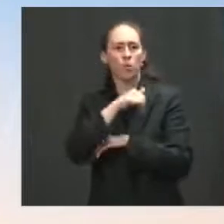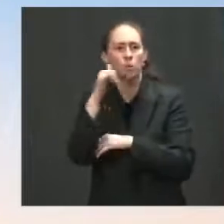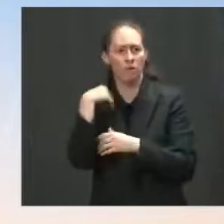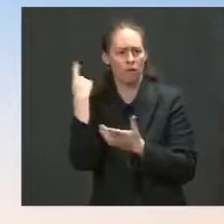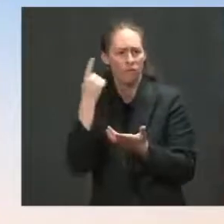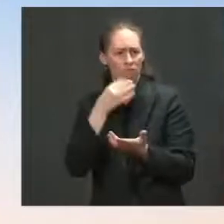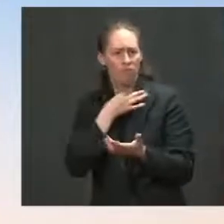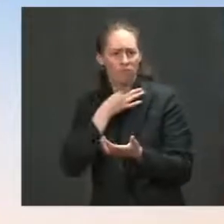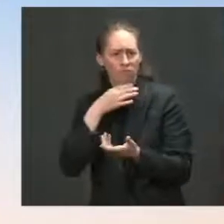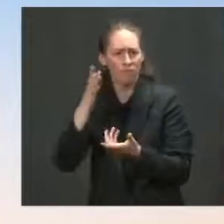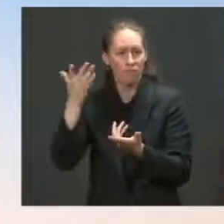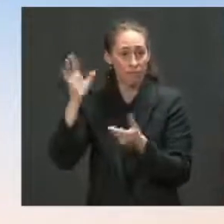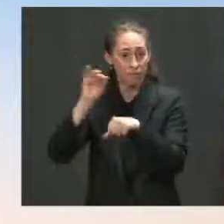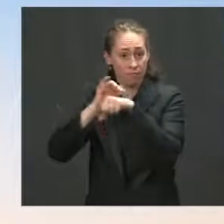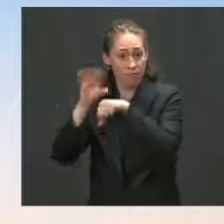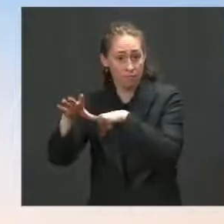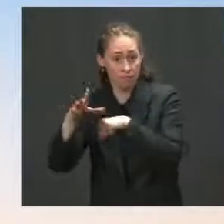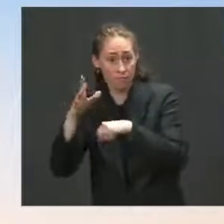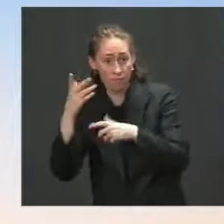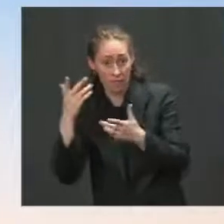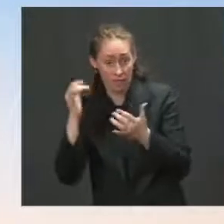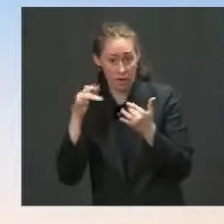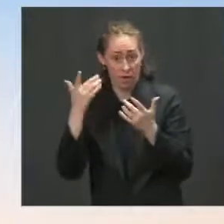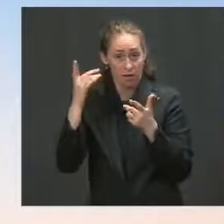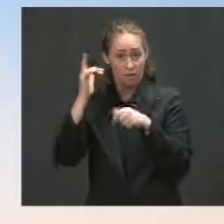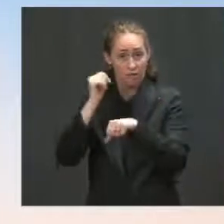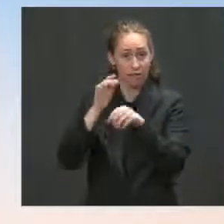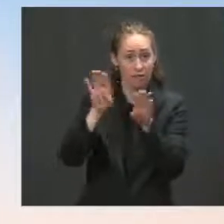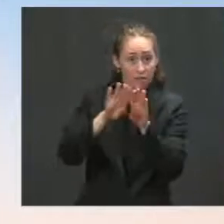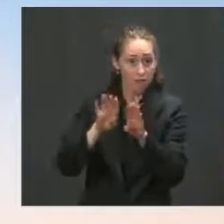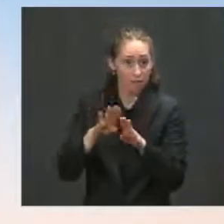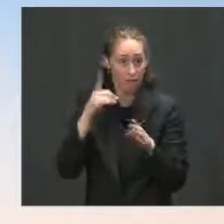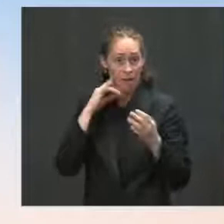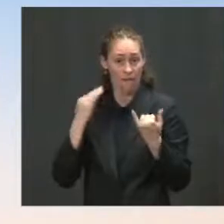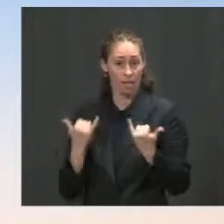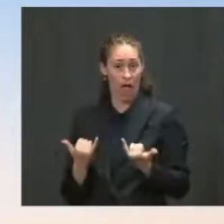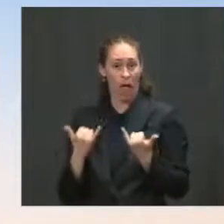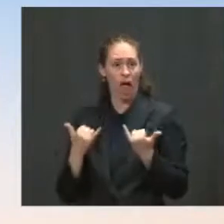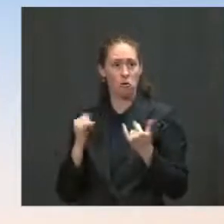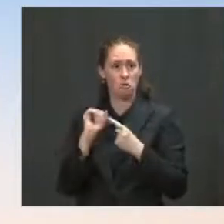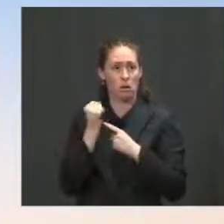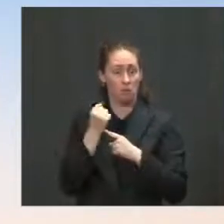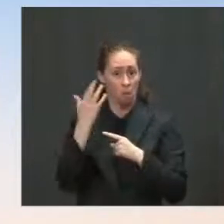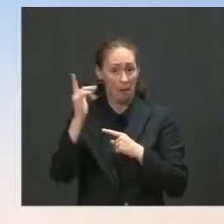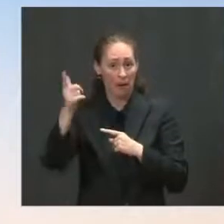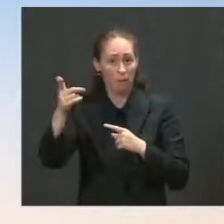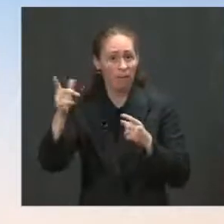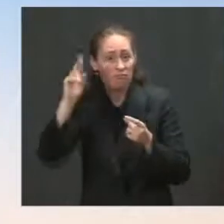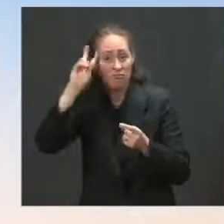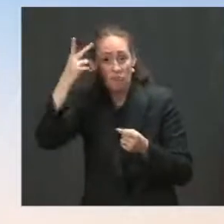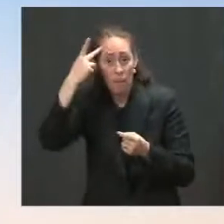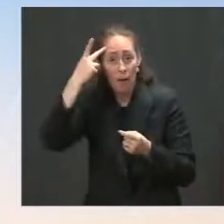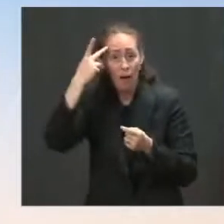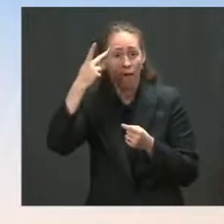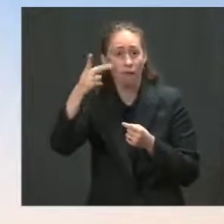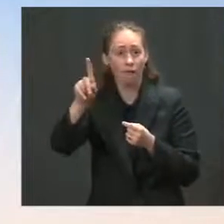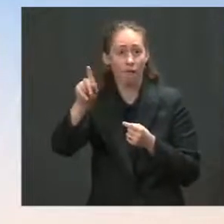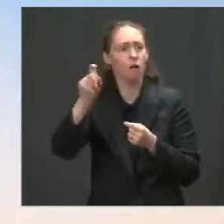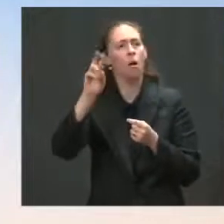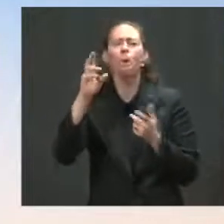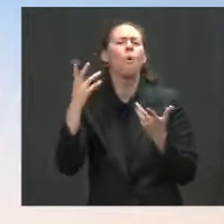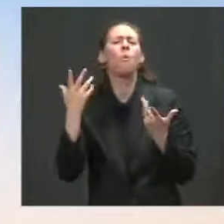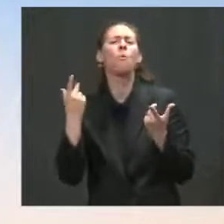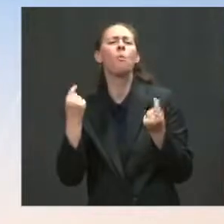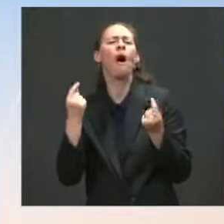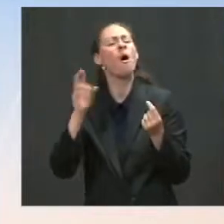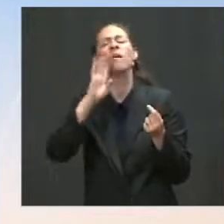on current conditions, or is that just and could change, or is it forever more? Are there not going to